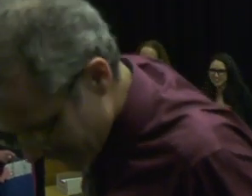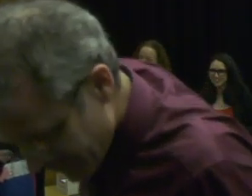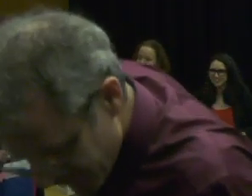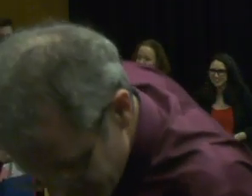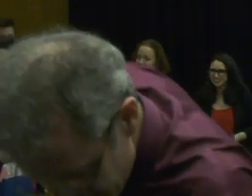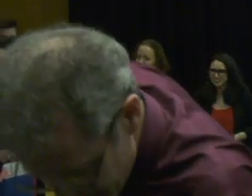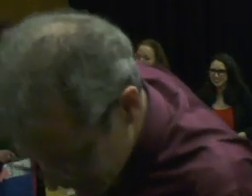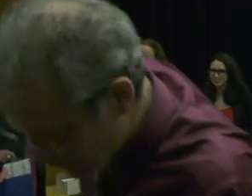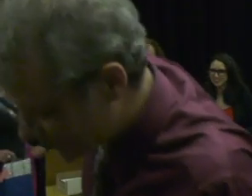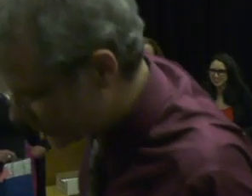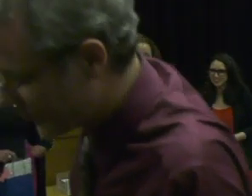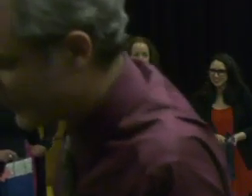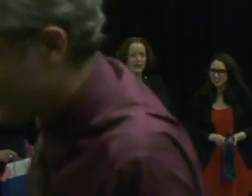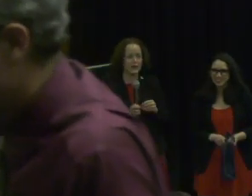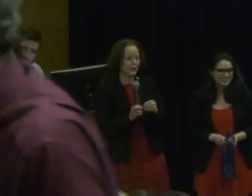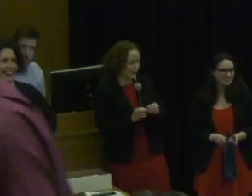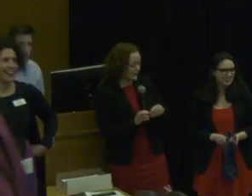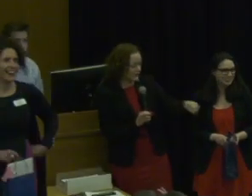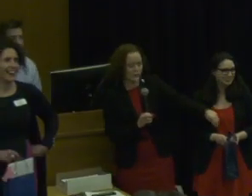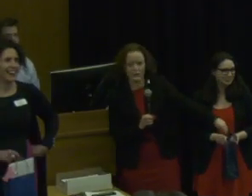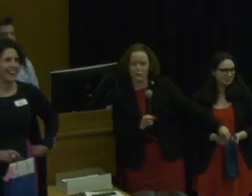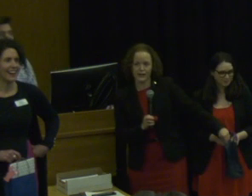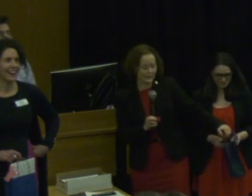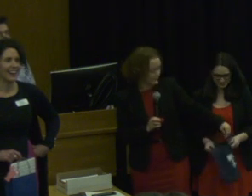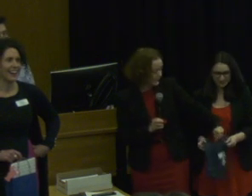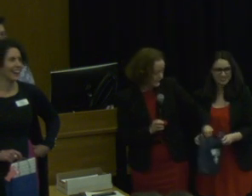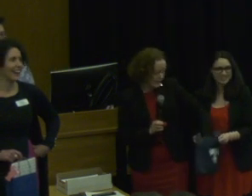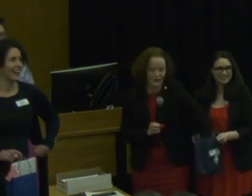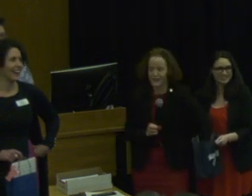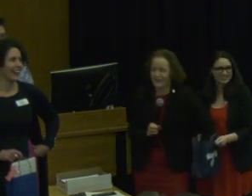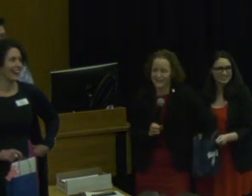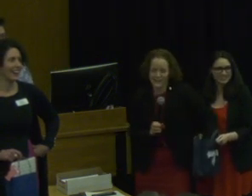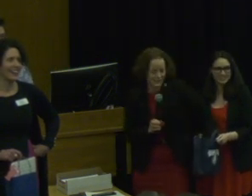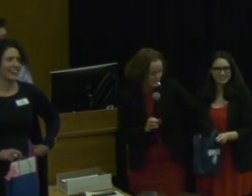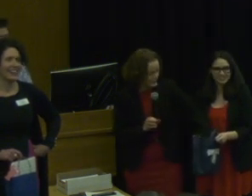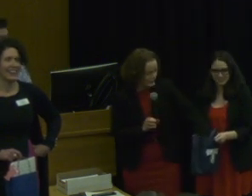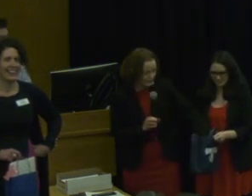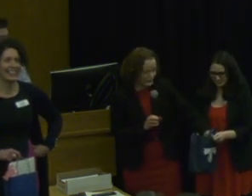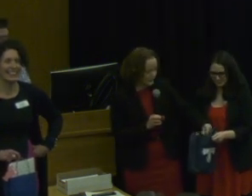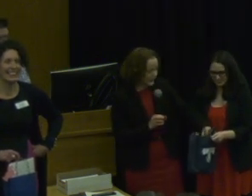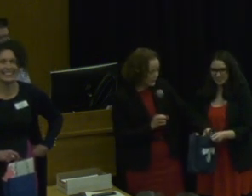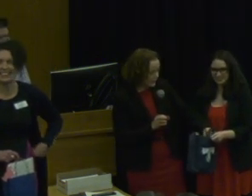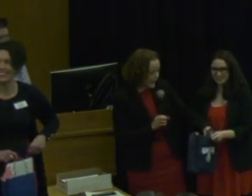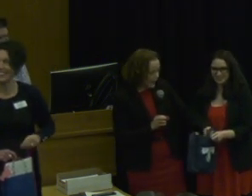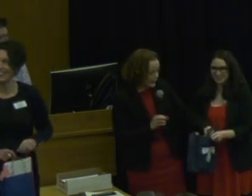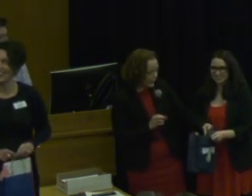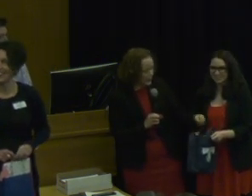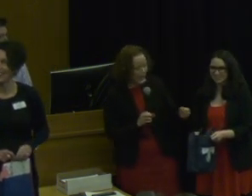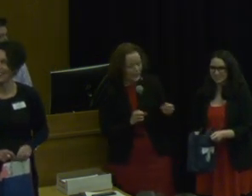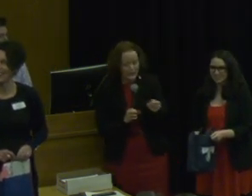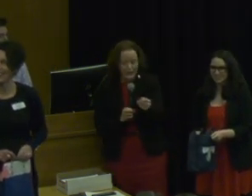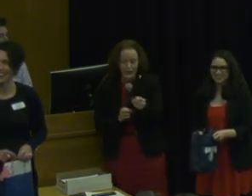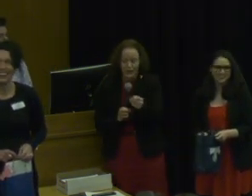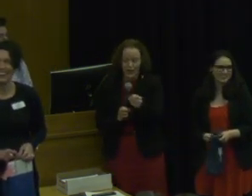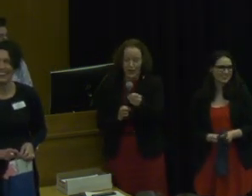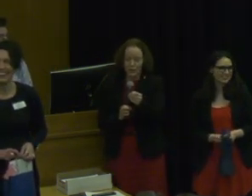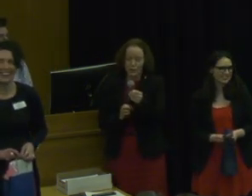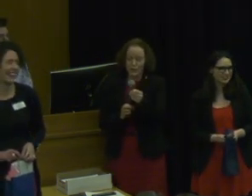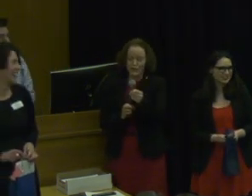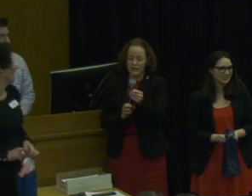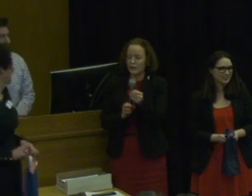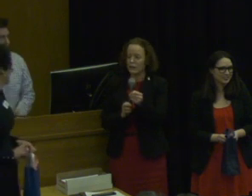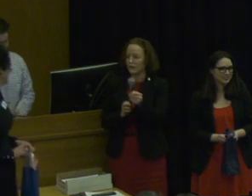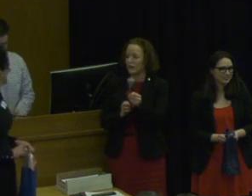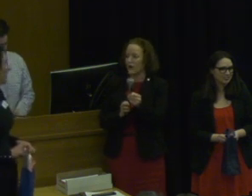What? Okay, going once, going twice. All right. Really sweating this one out. Okay. How